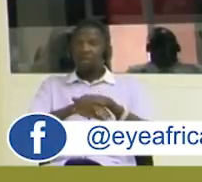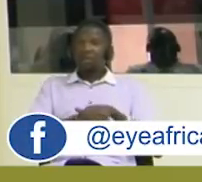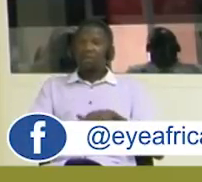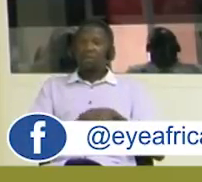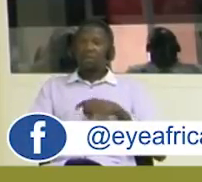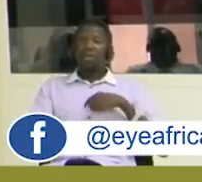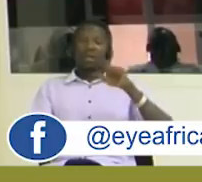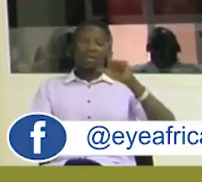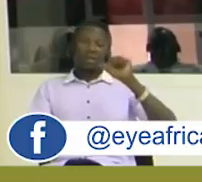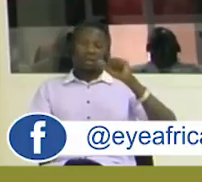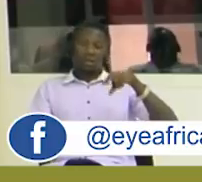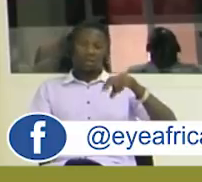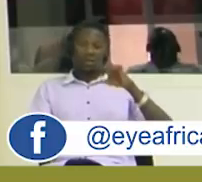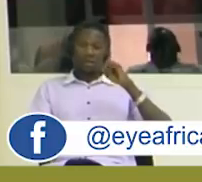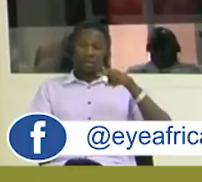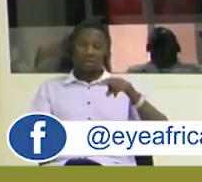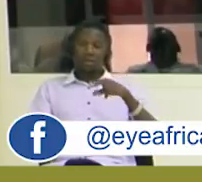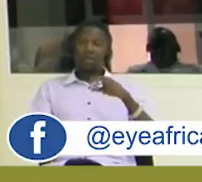that night.